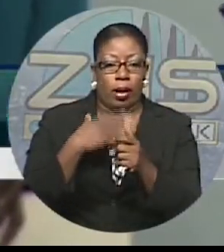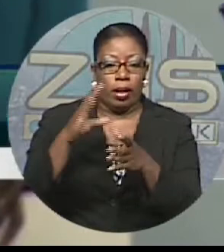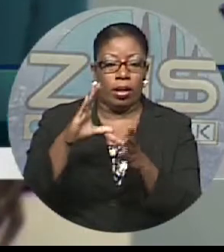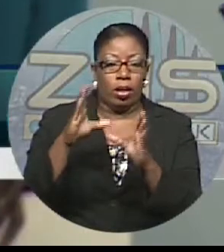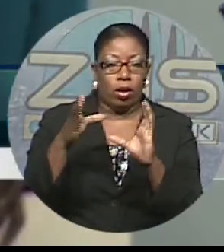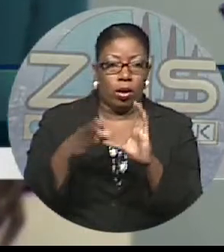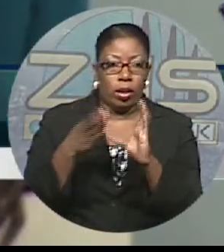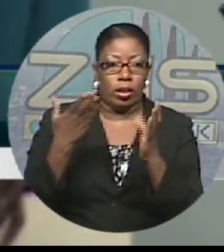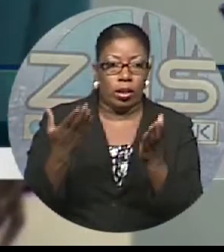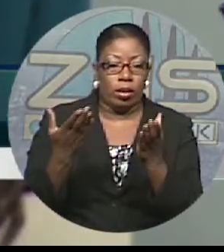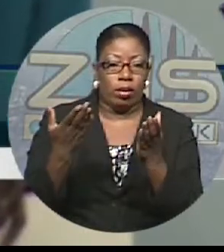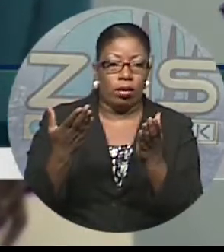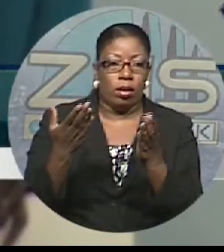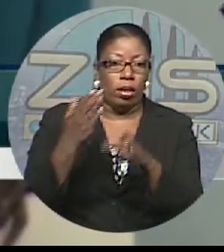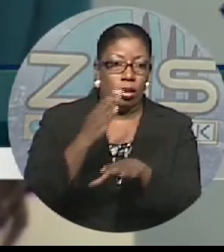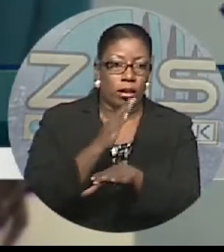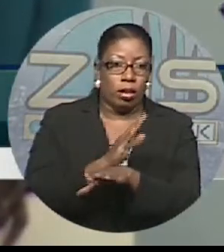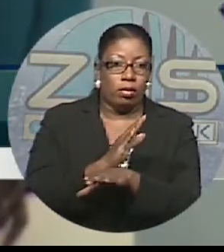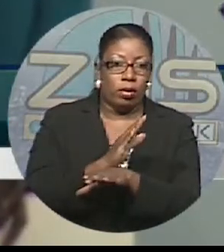evening